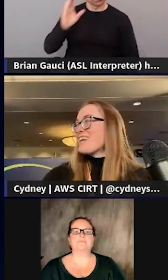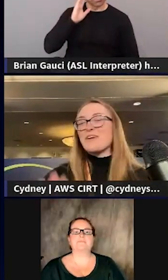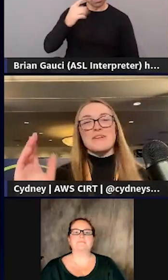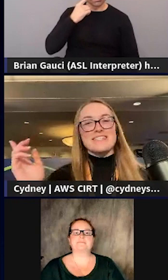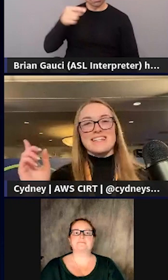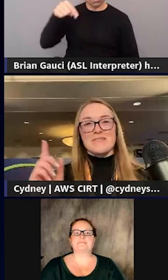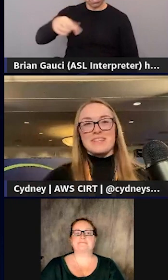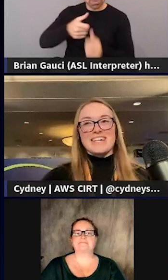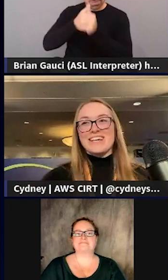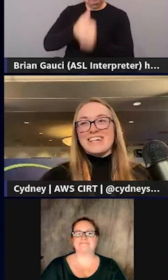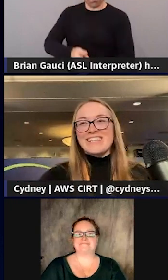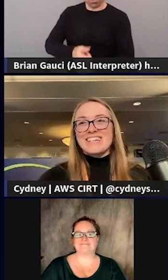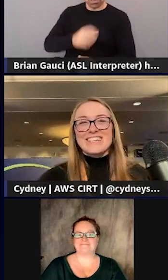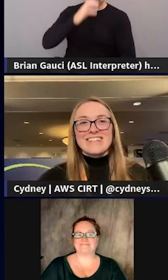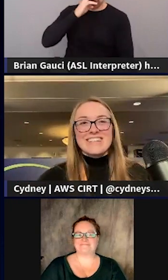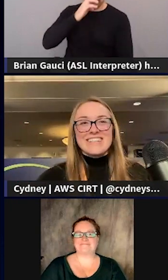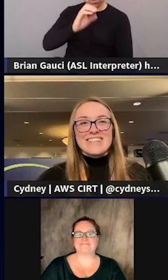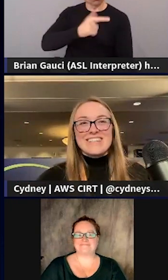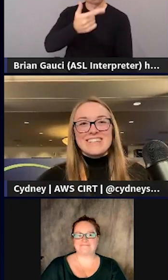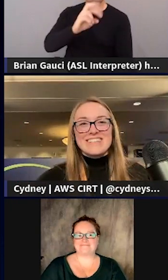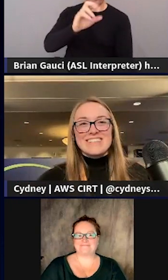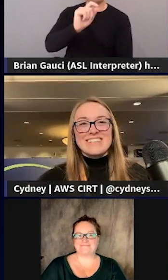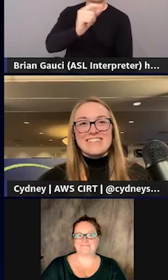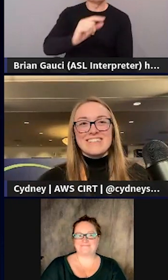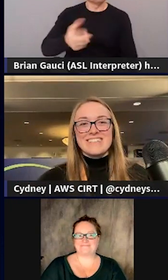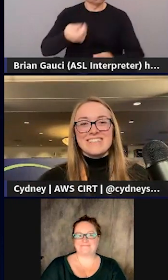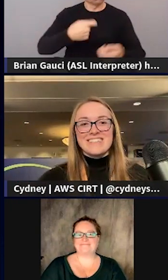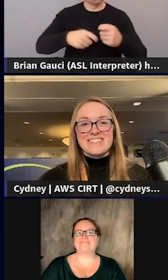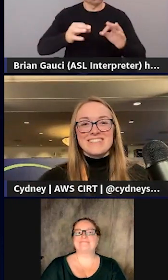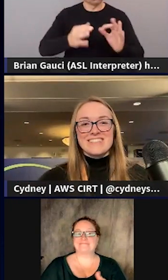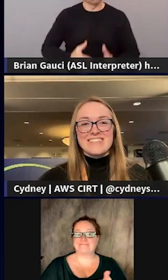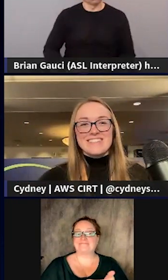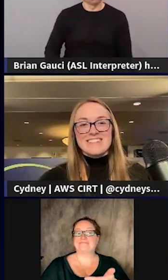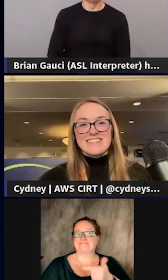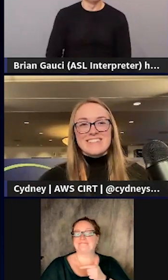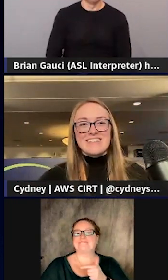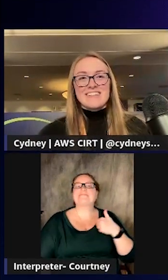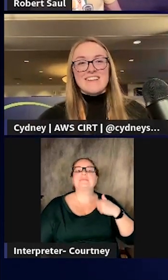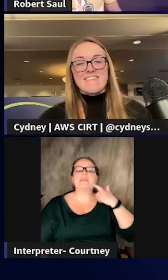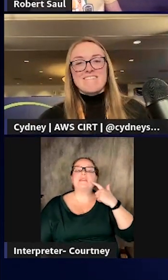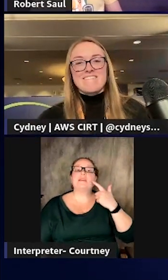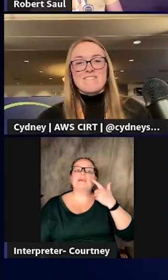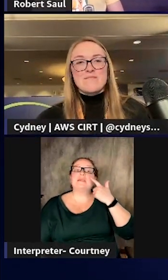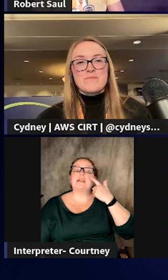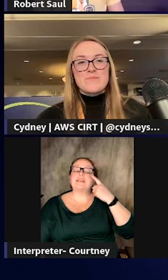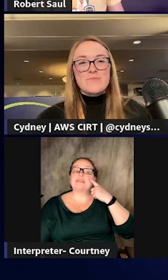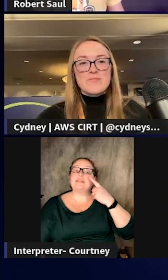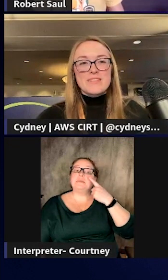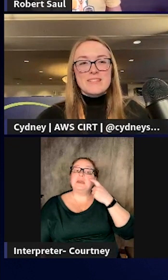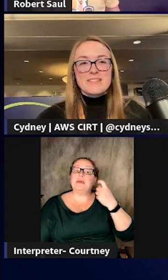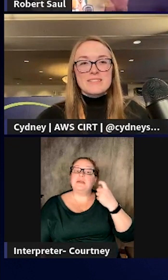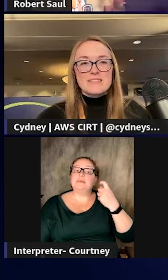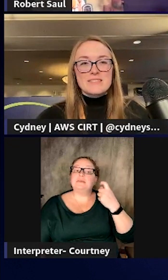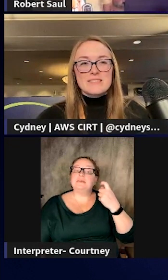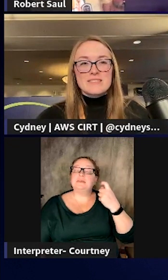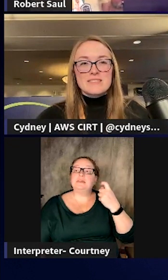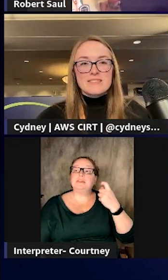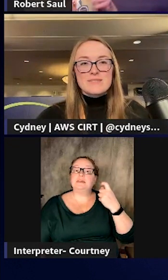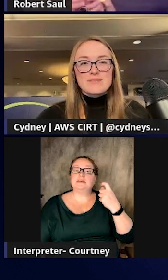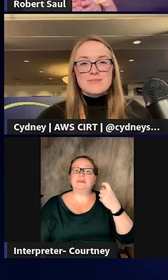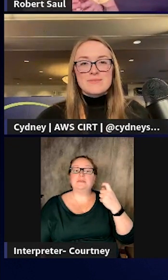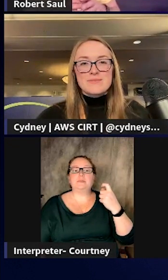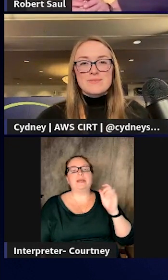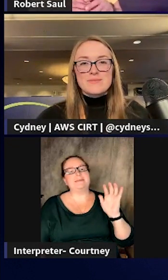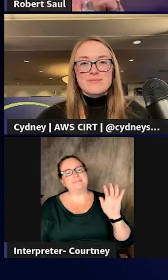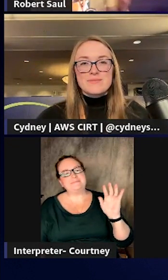I know you want to say something here. Well, yeah, just because I think